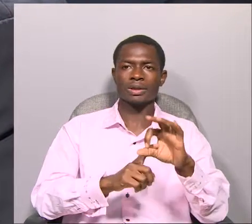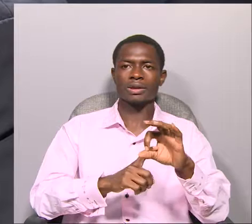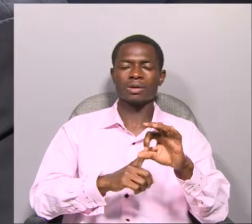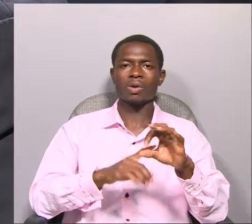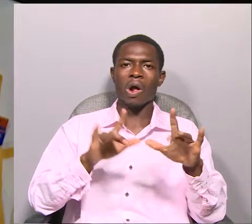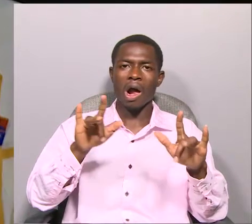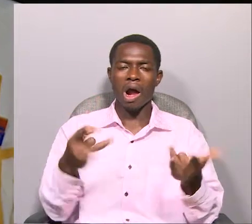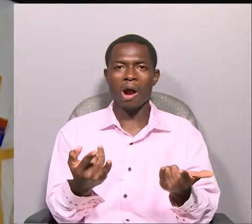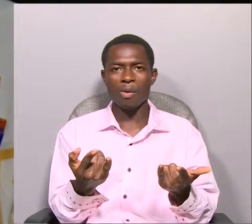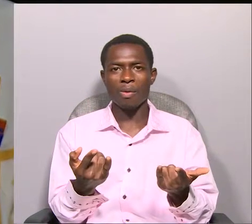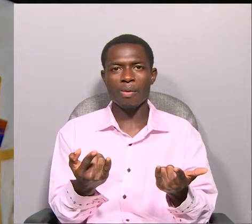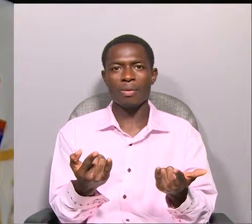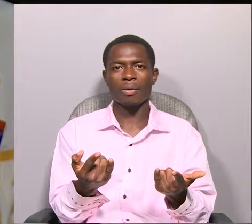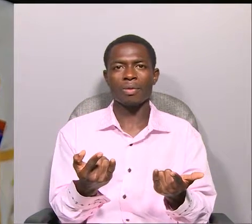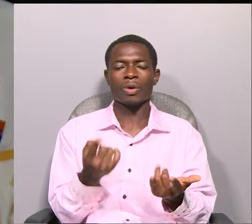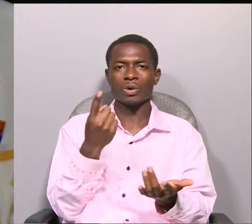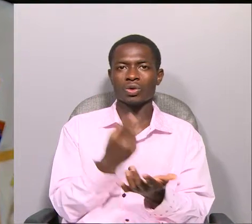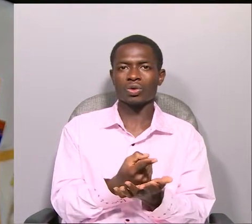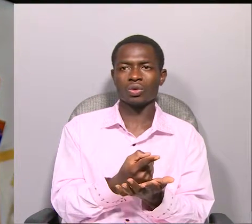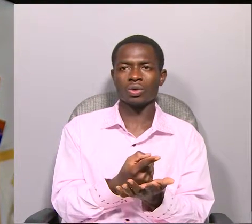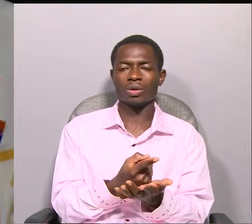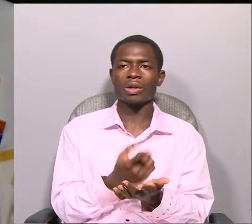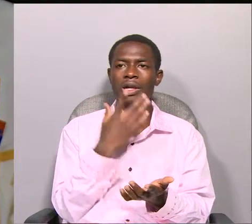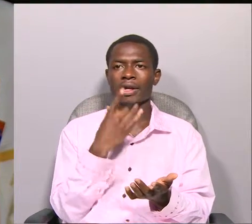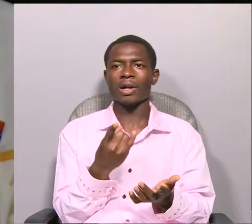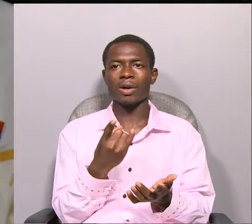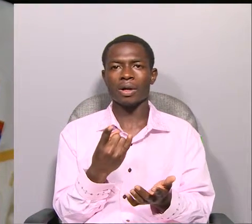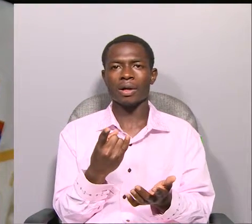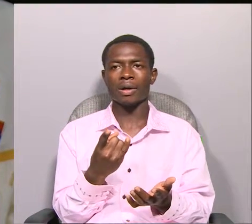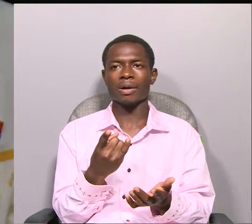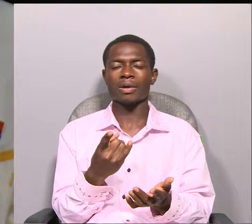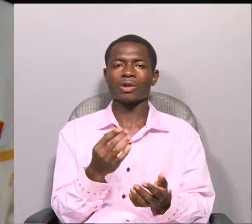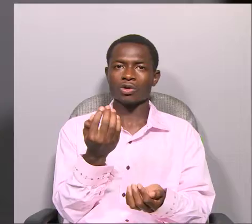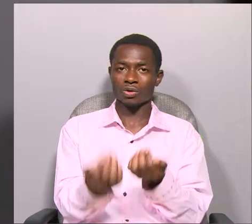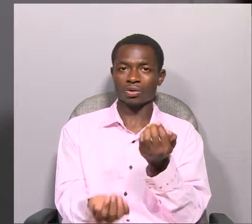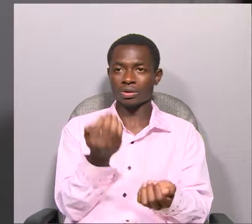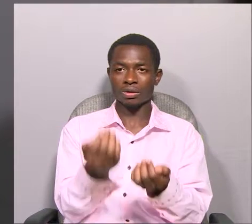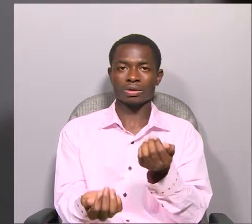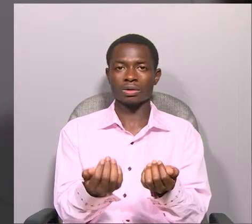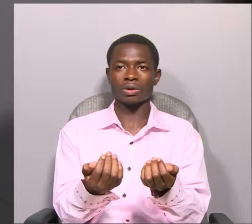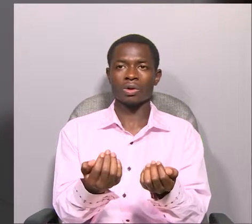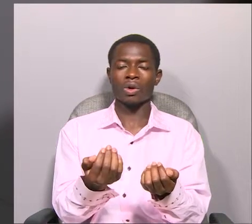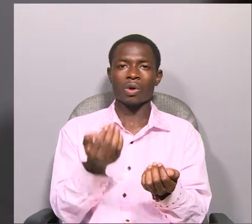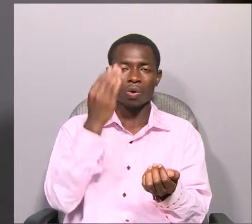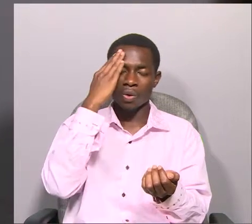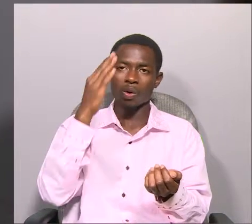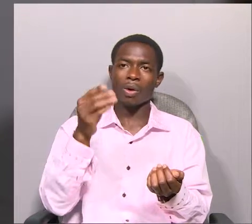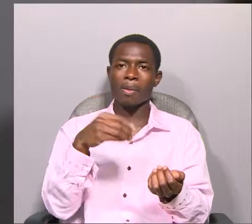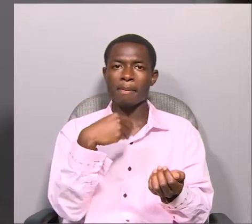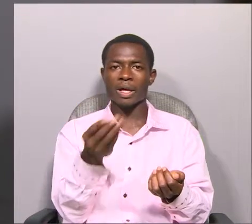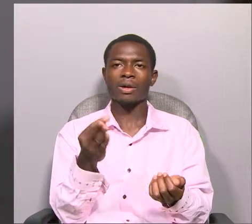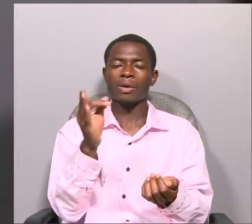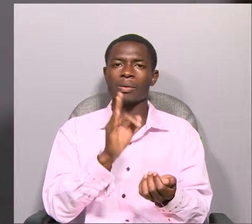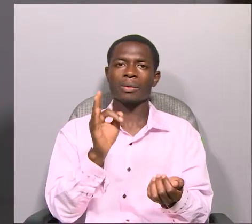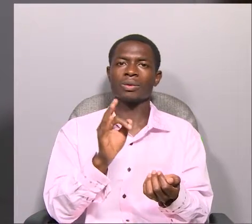question which said, how do young students who